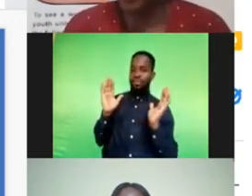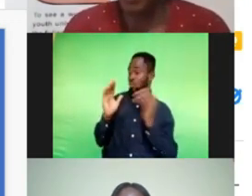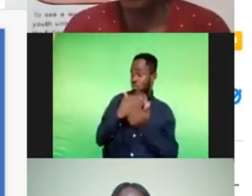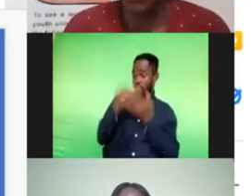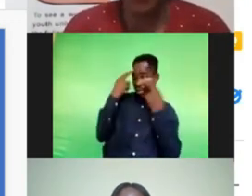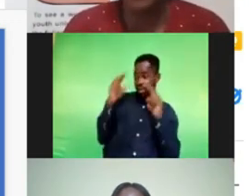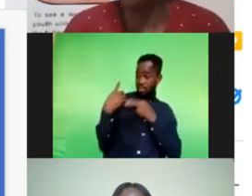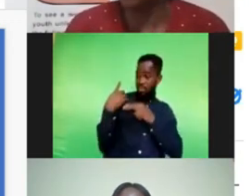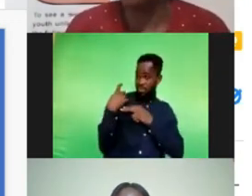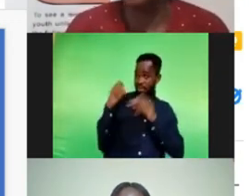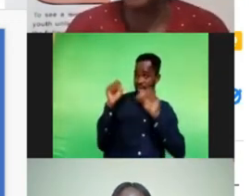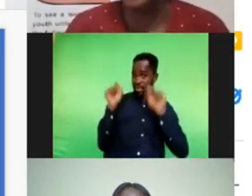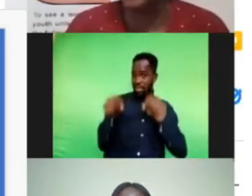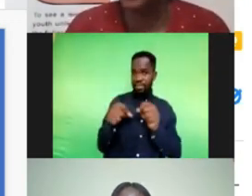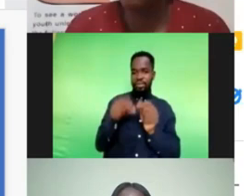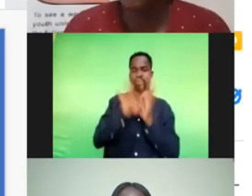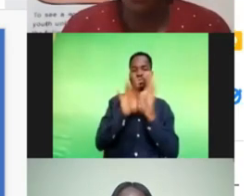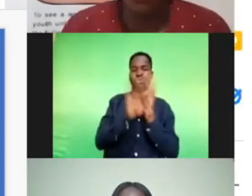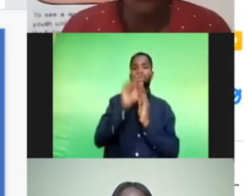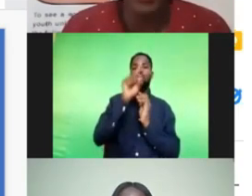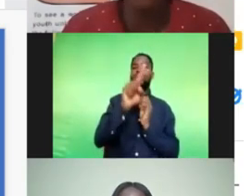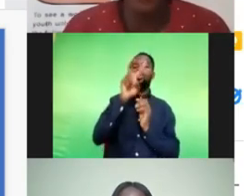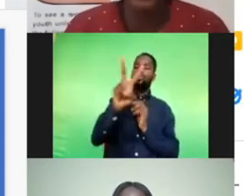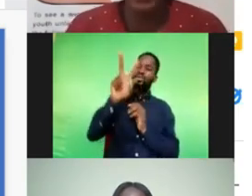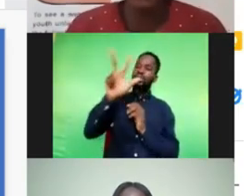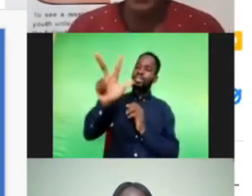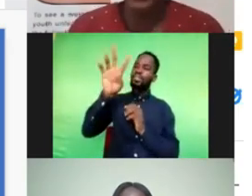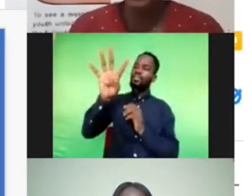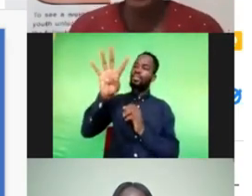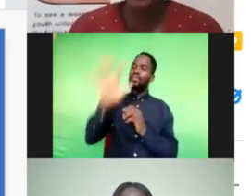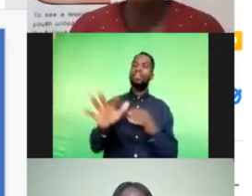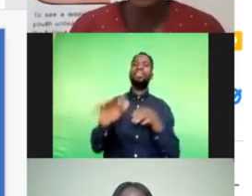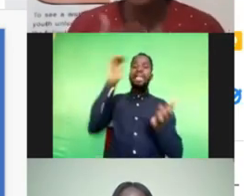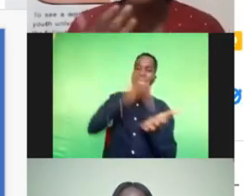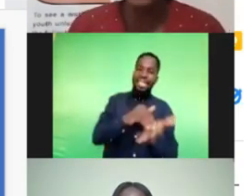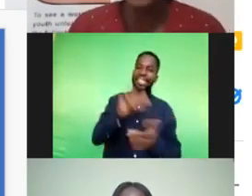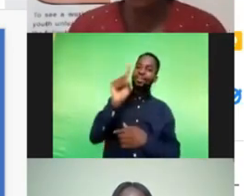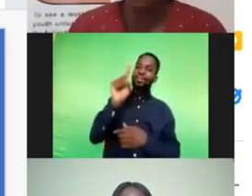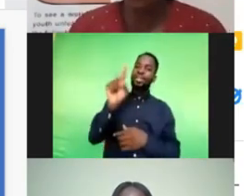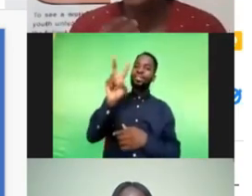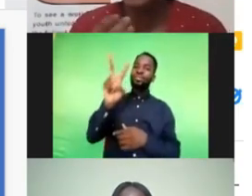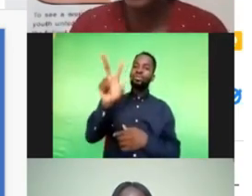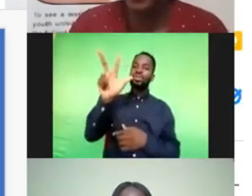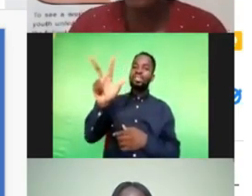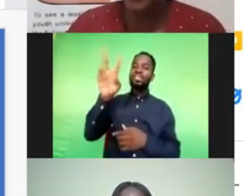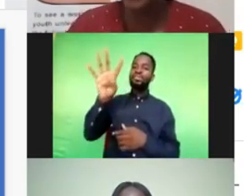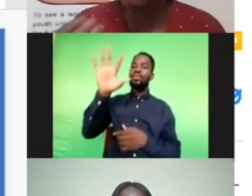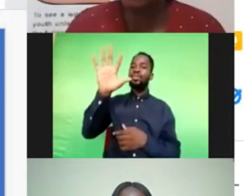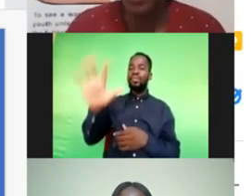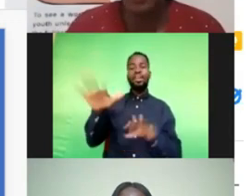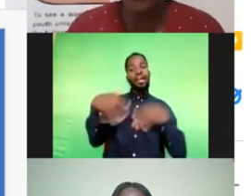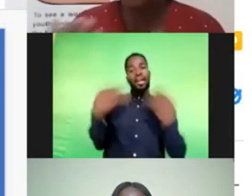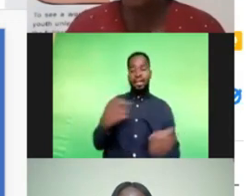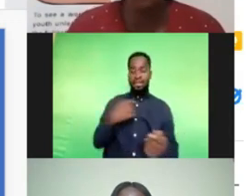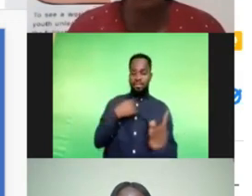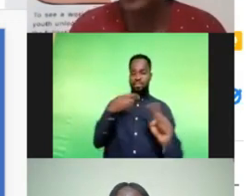them counting 1 to 5 repeatedly, or you can find them like repeating a word like I'm going to